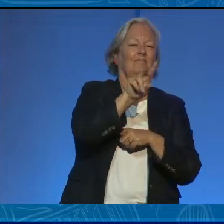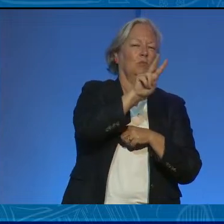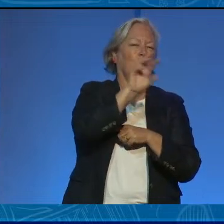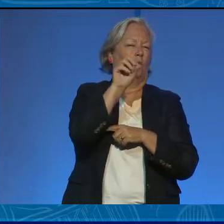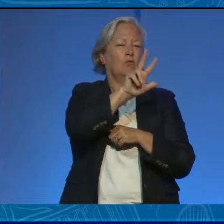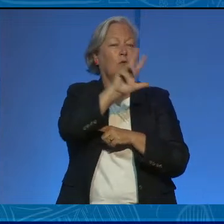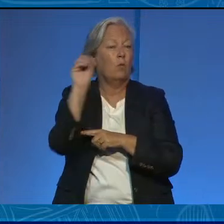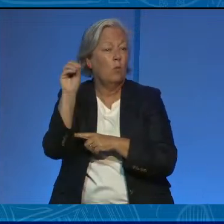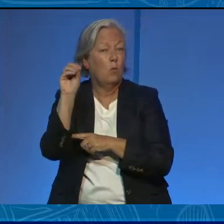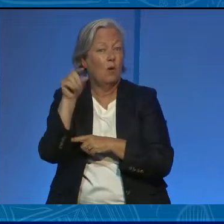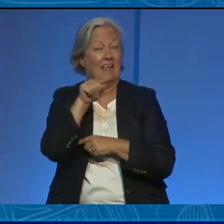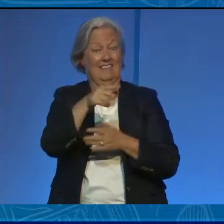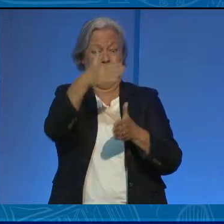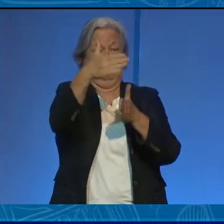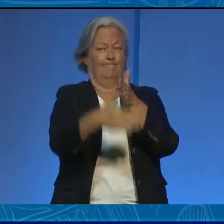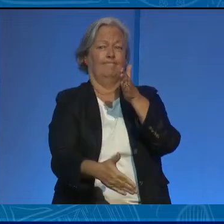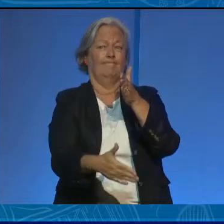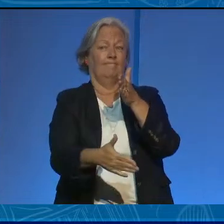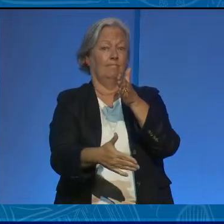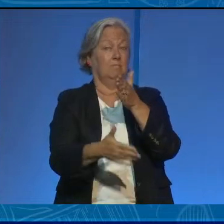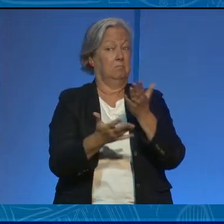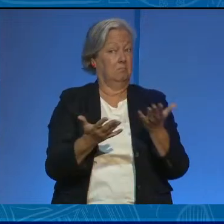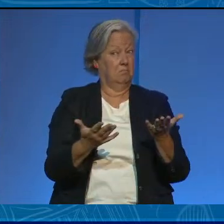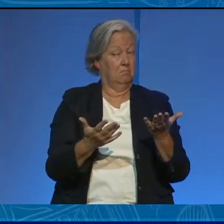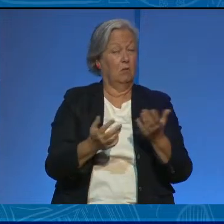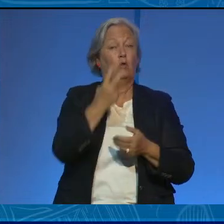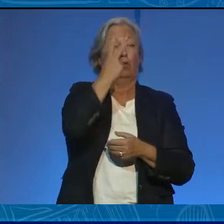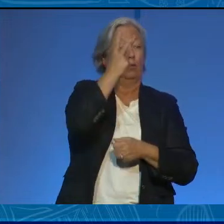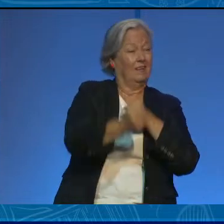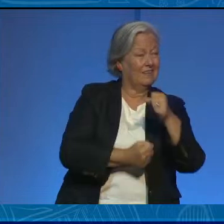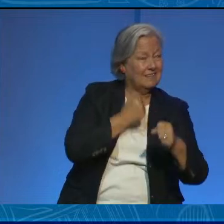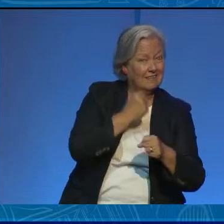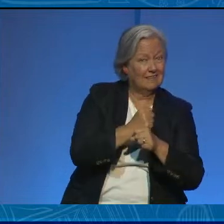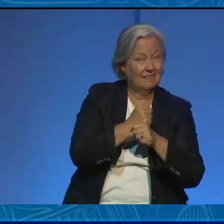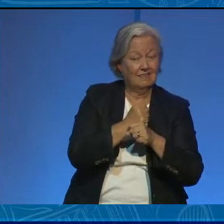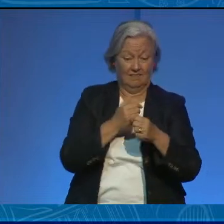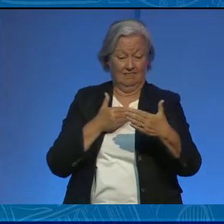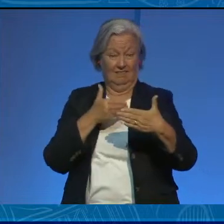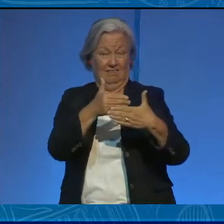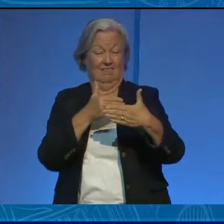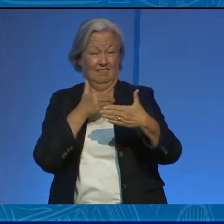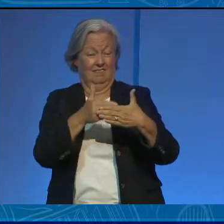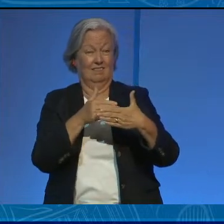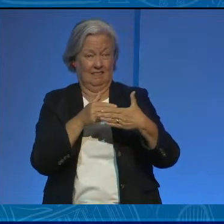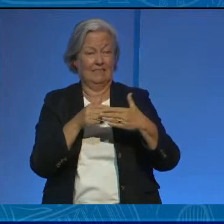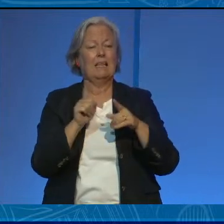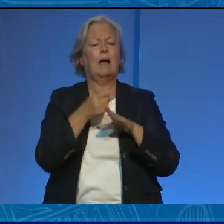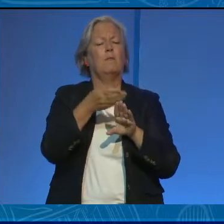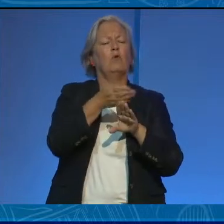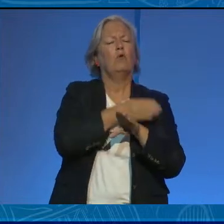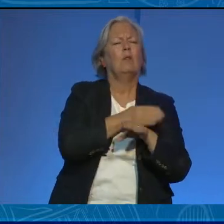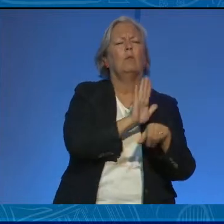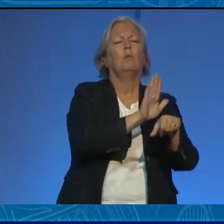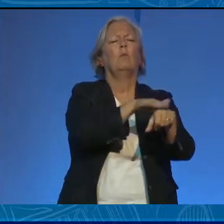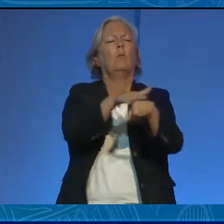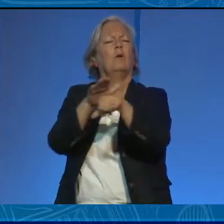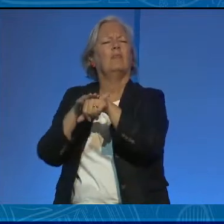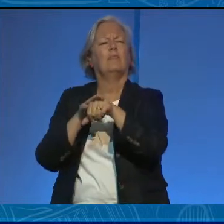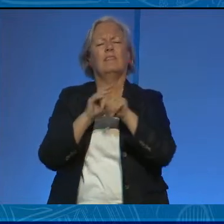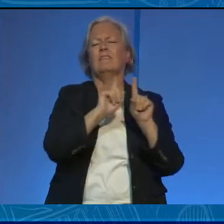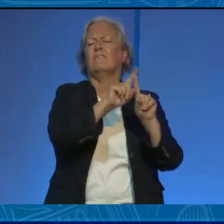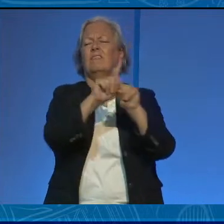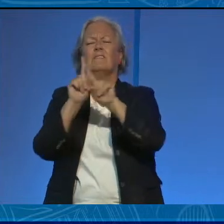their conclusion, and just 2 years until the end of the time frame of the early warnings for all initiative